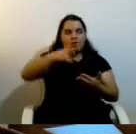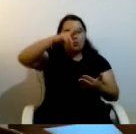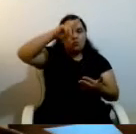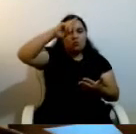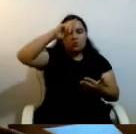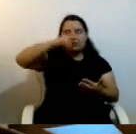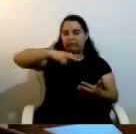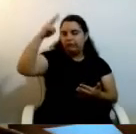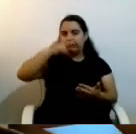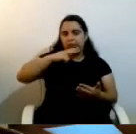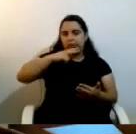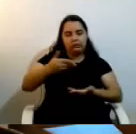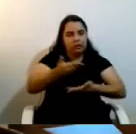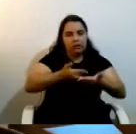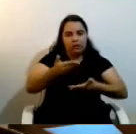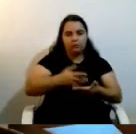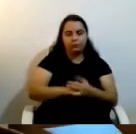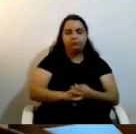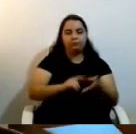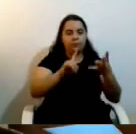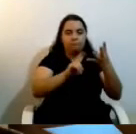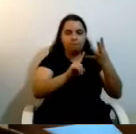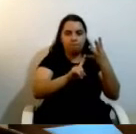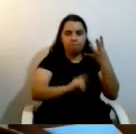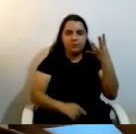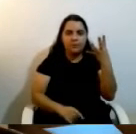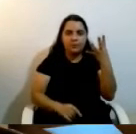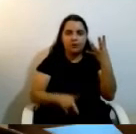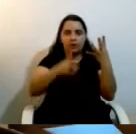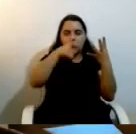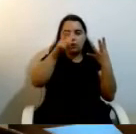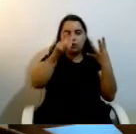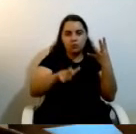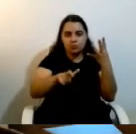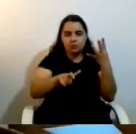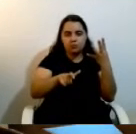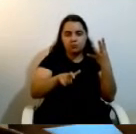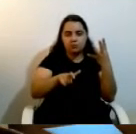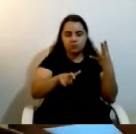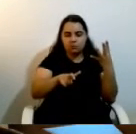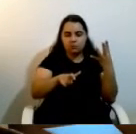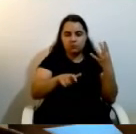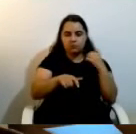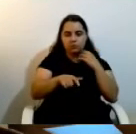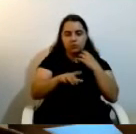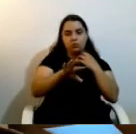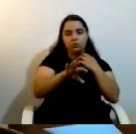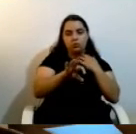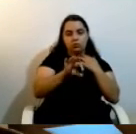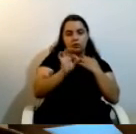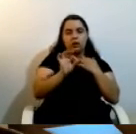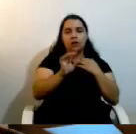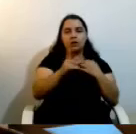The fourth condition is that eligible persons must receive personal assistance